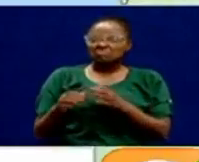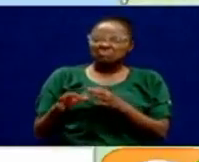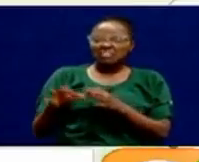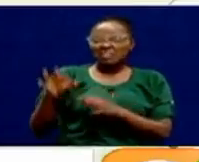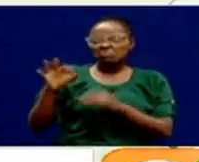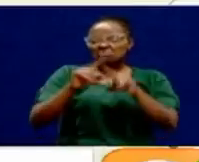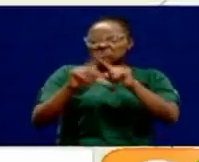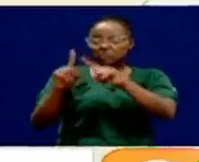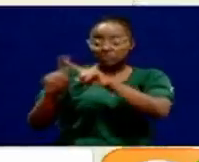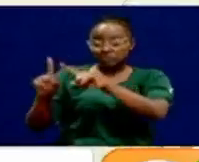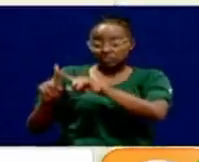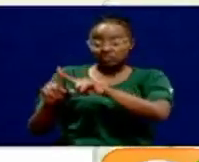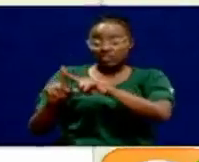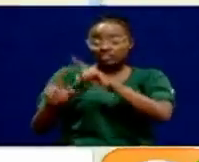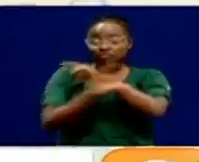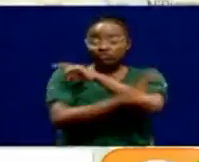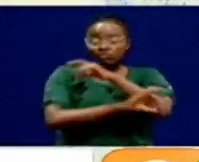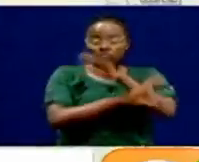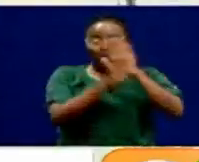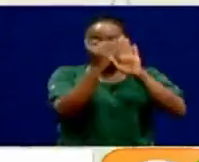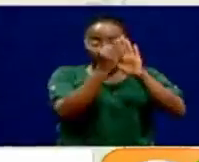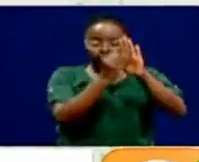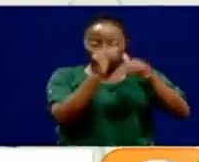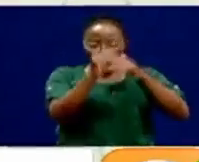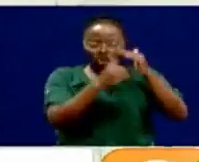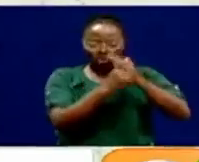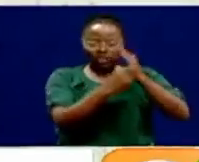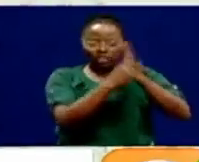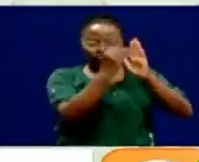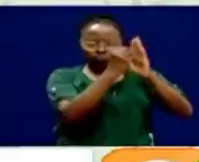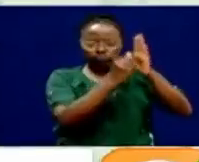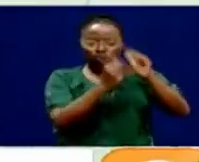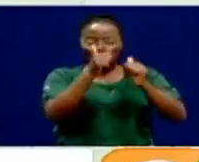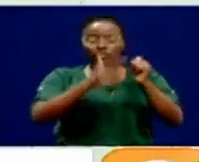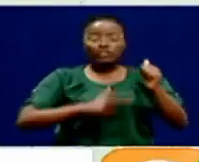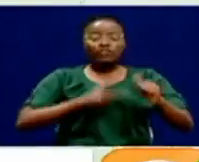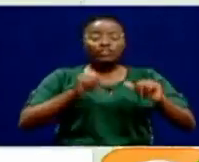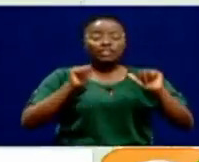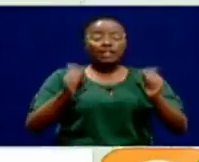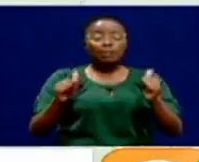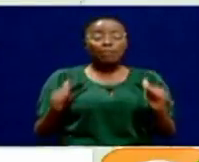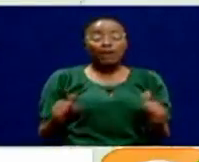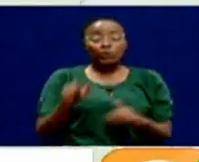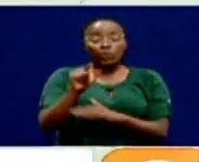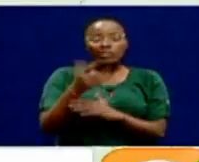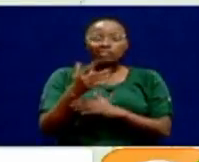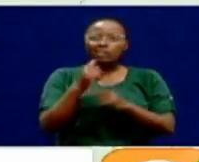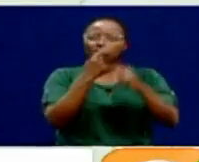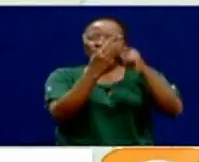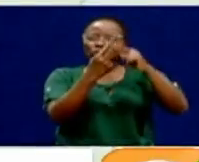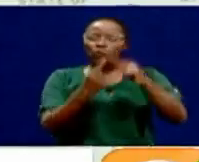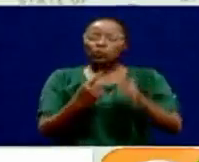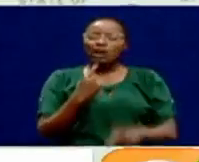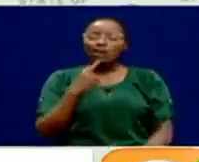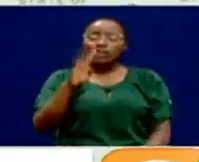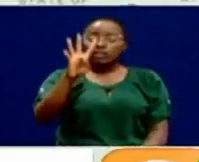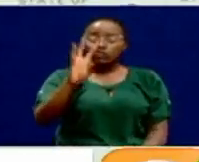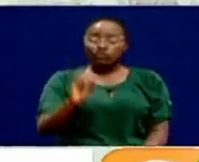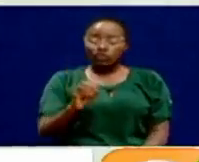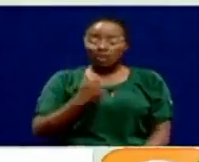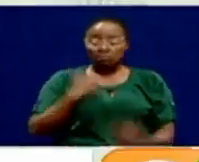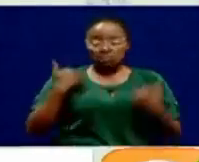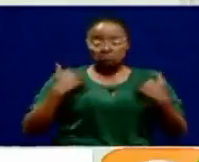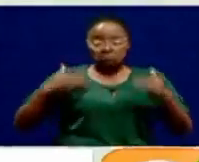dependent territories. I made a list of all the countries and territories I have not been to, and that came to about 140, and